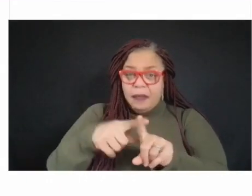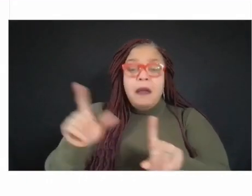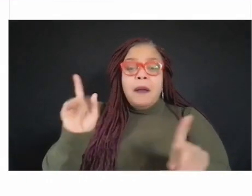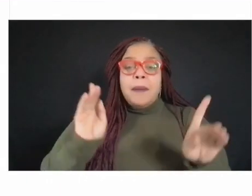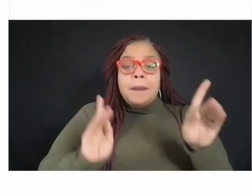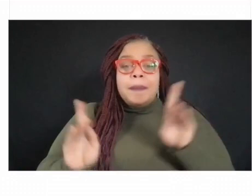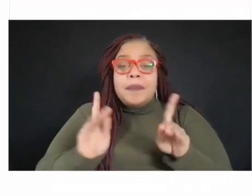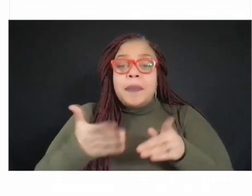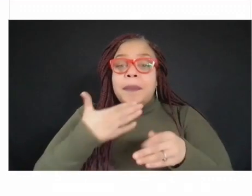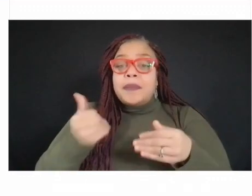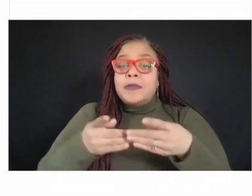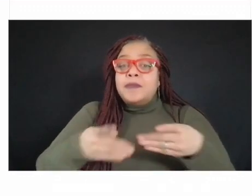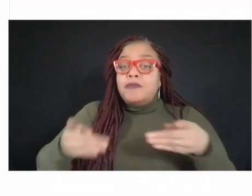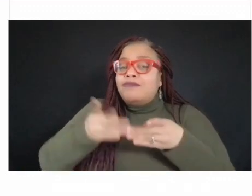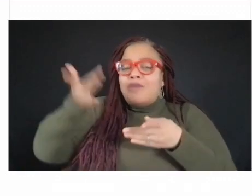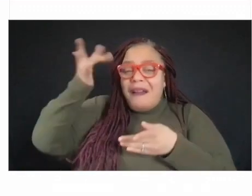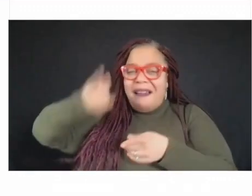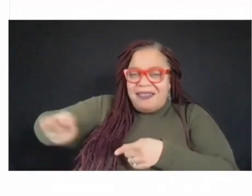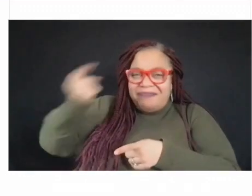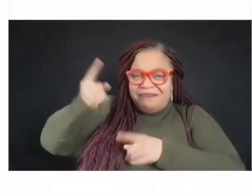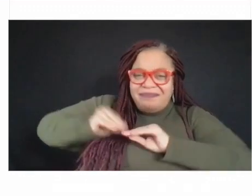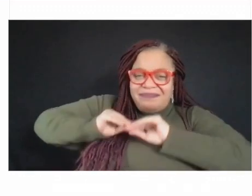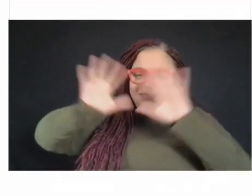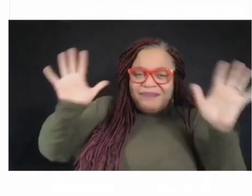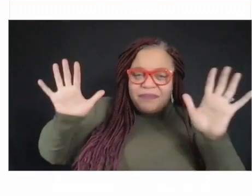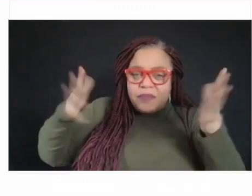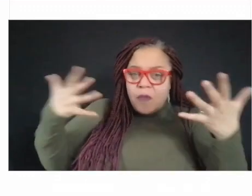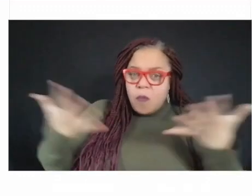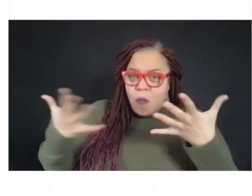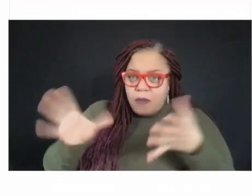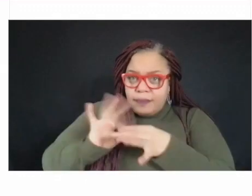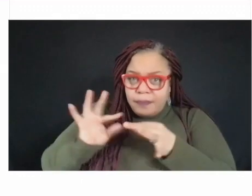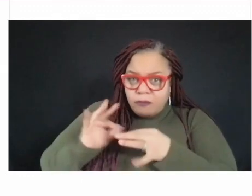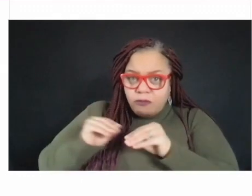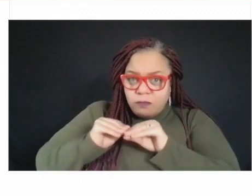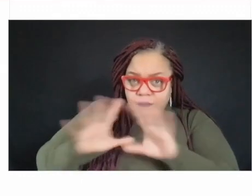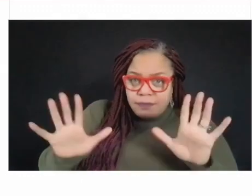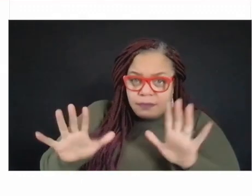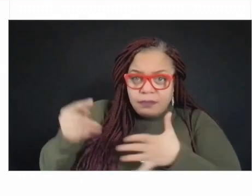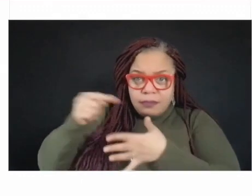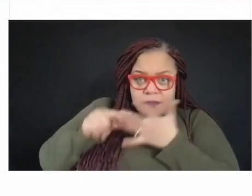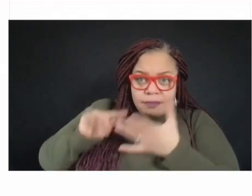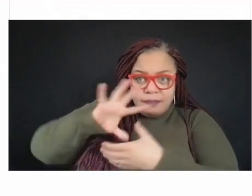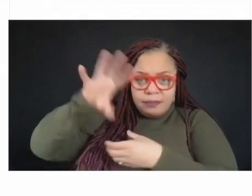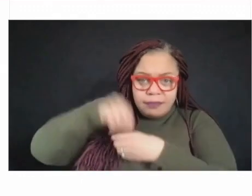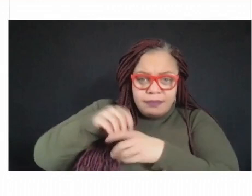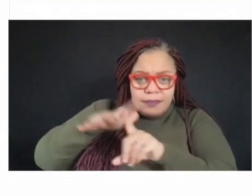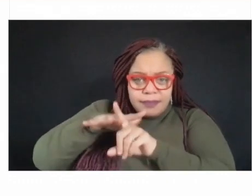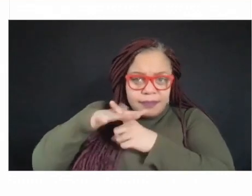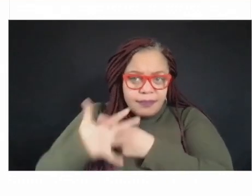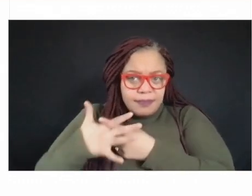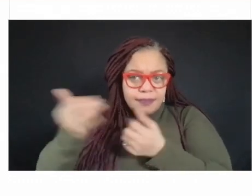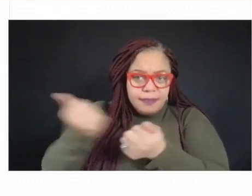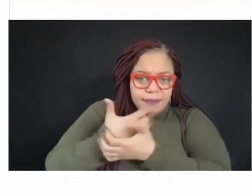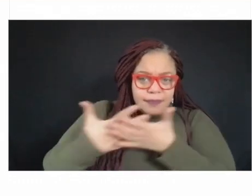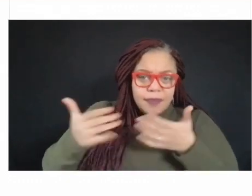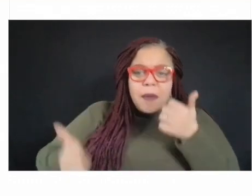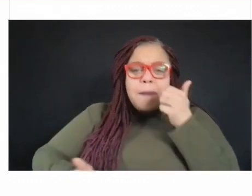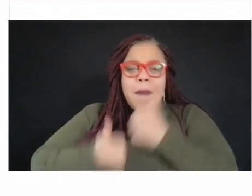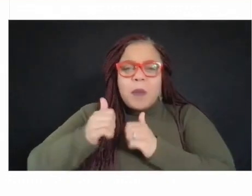are the messages, what are the contexts that will be most compelling to their audiences.